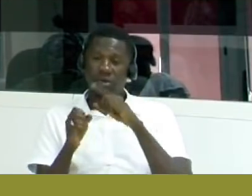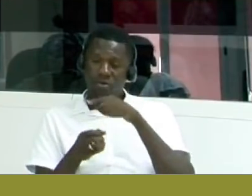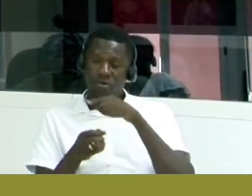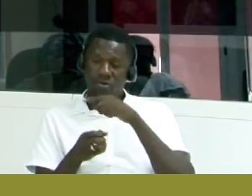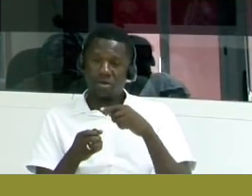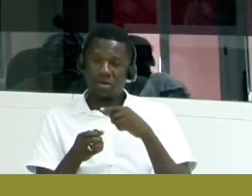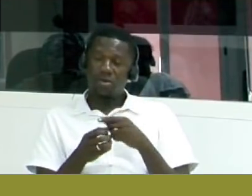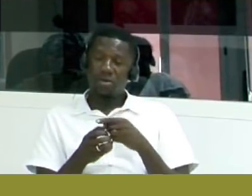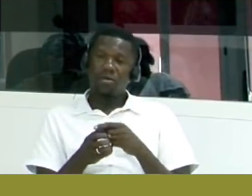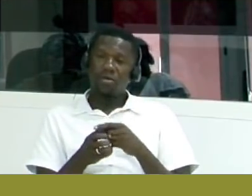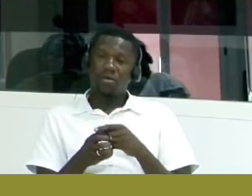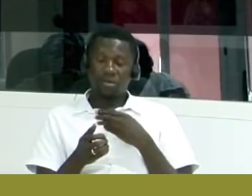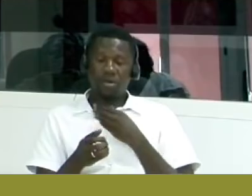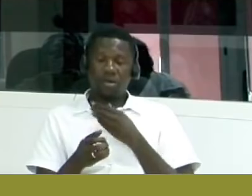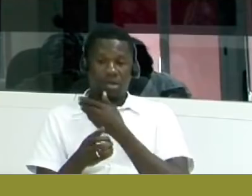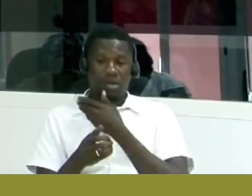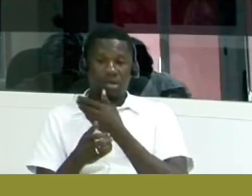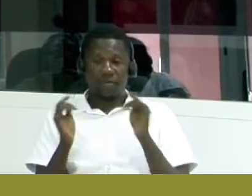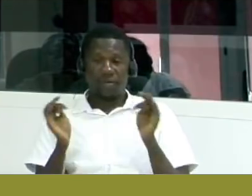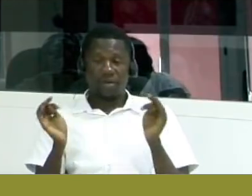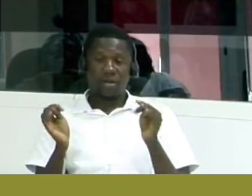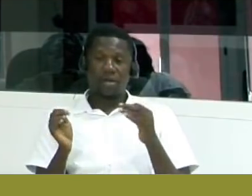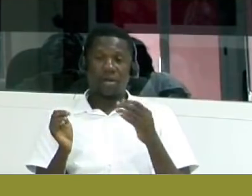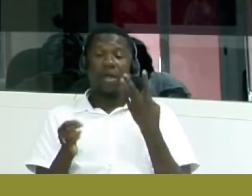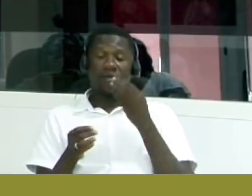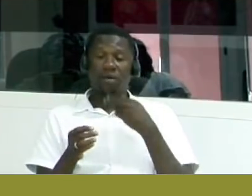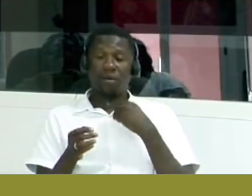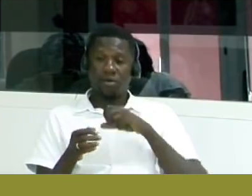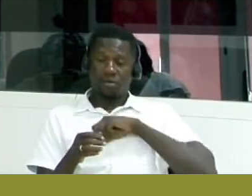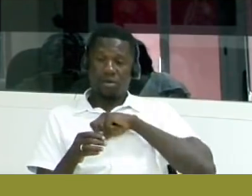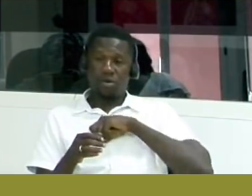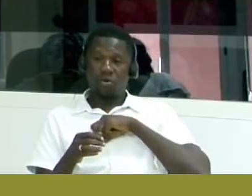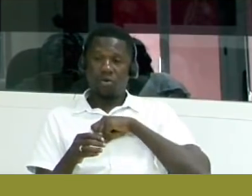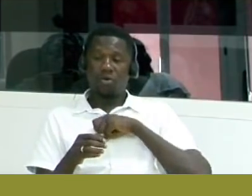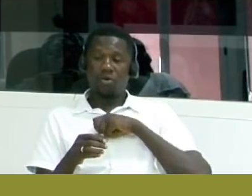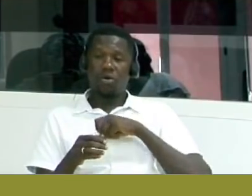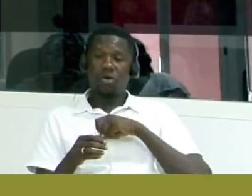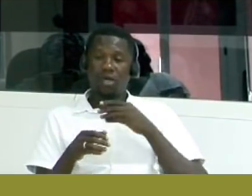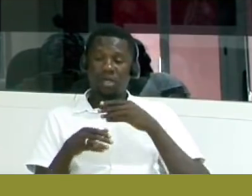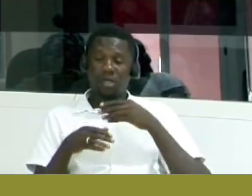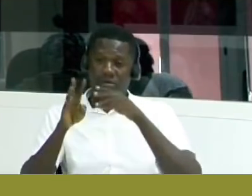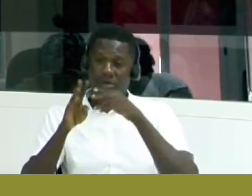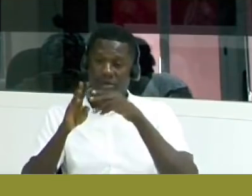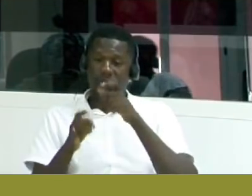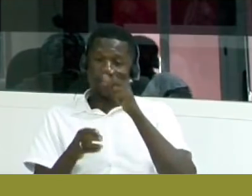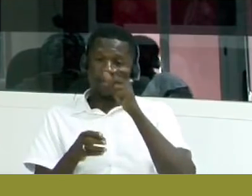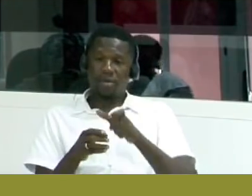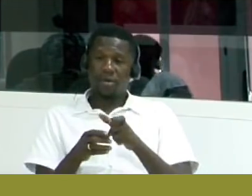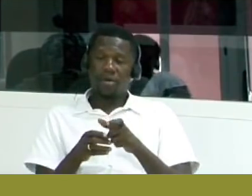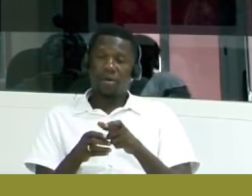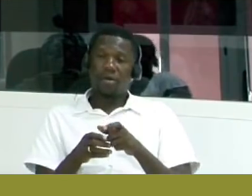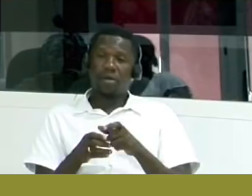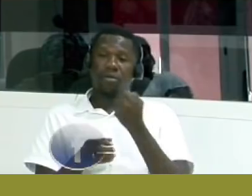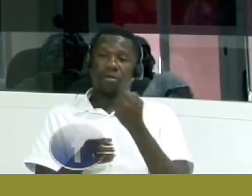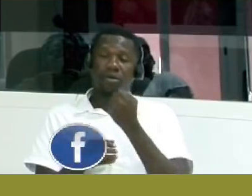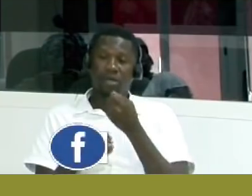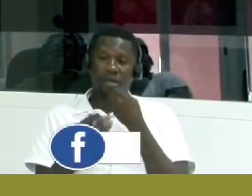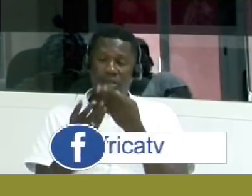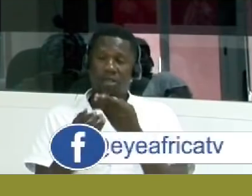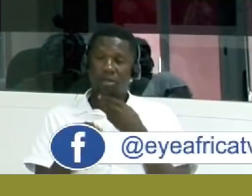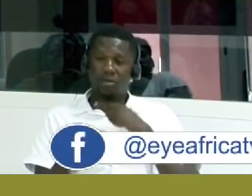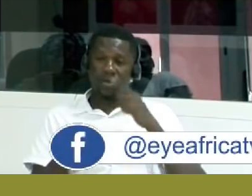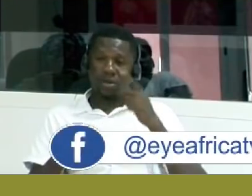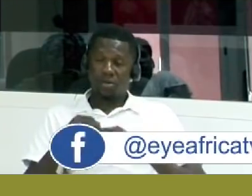I got away with it. But if I had gone on my own now and dismissed somebody because I say he was disobedient to my